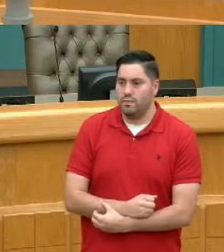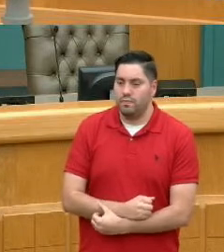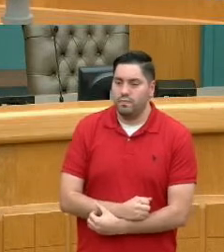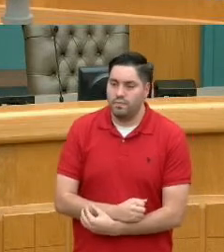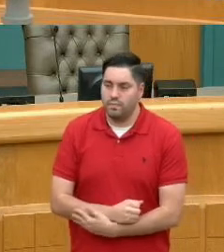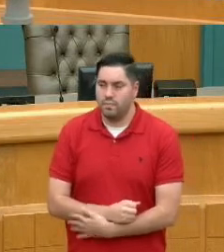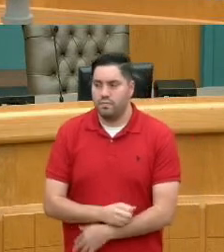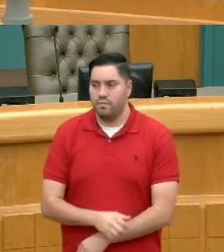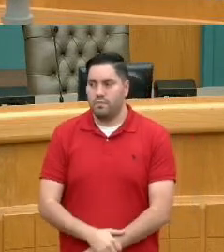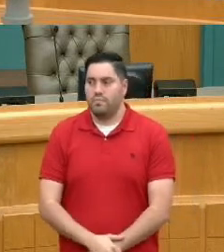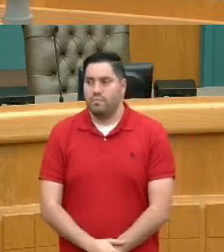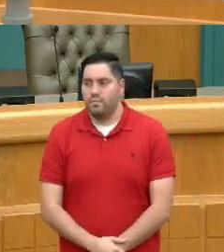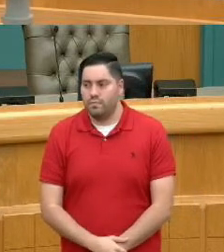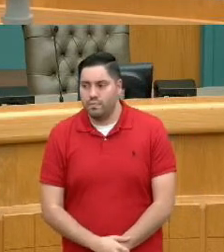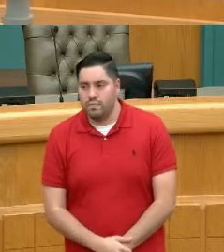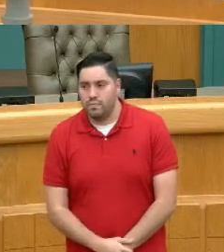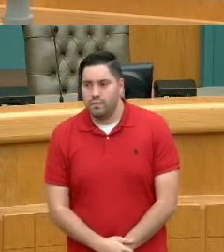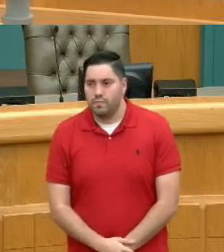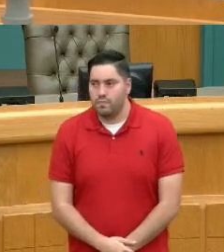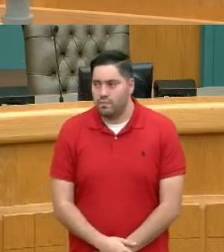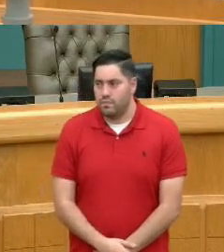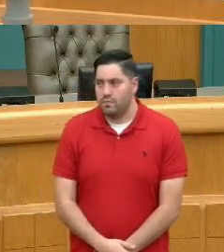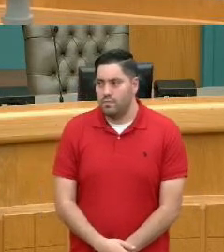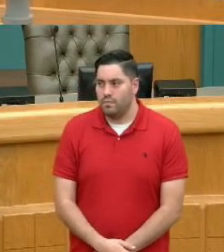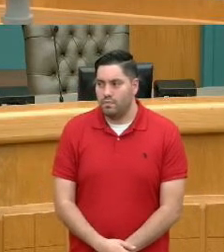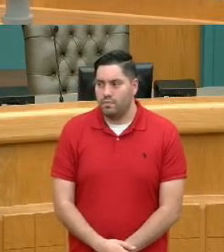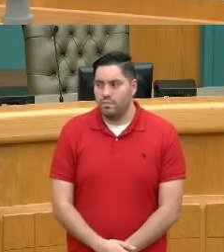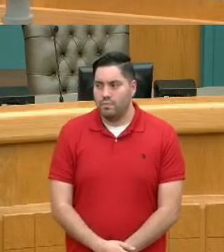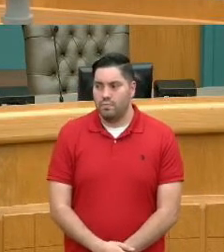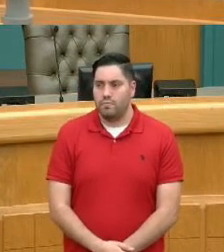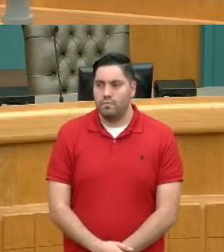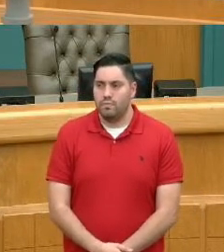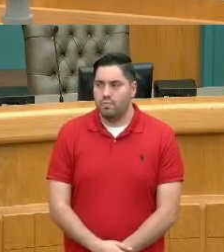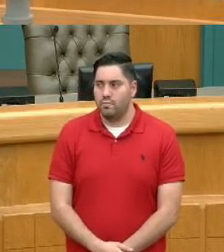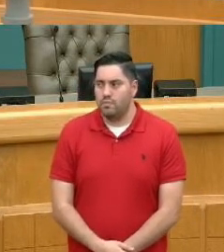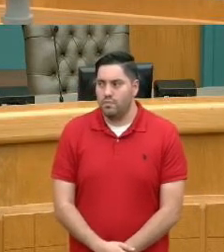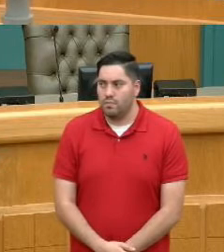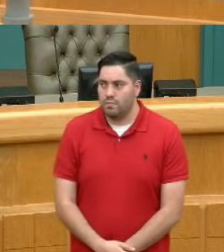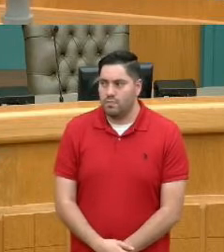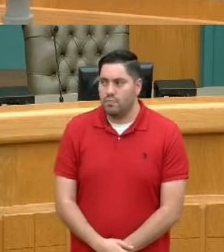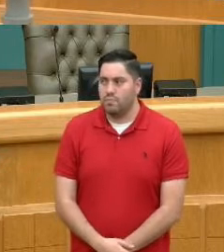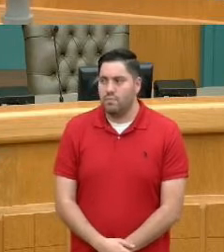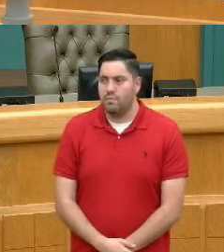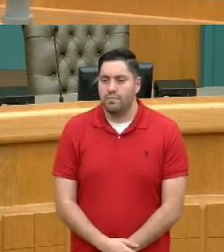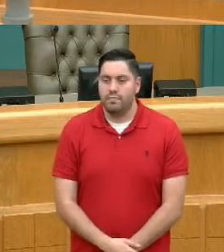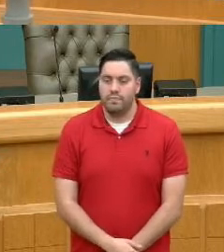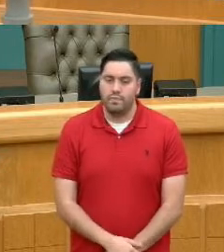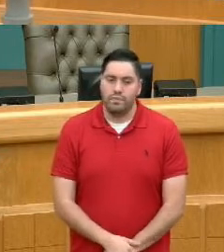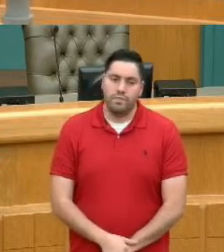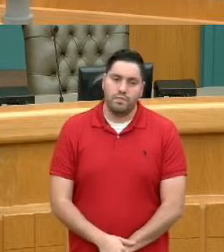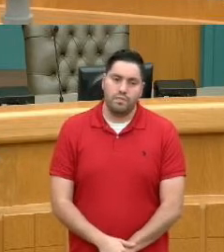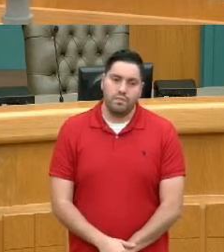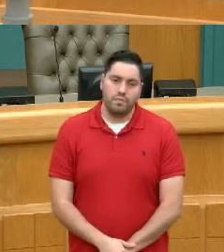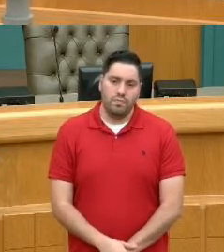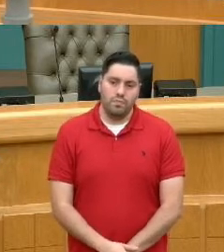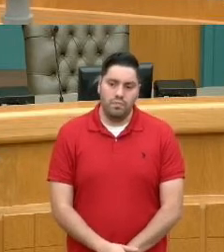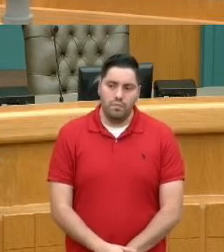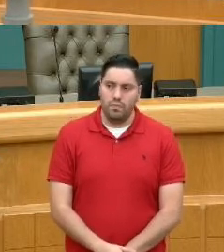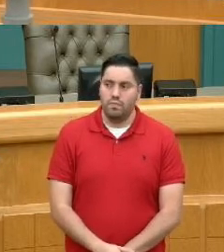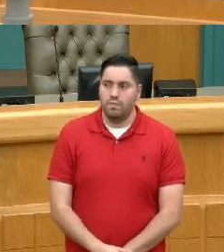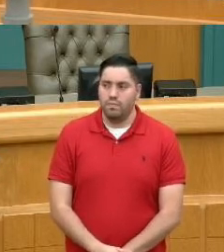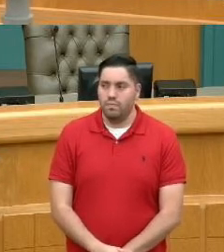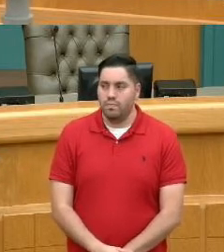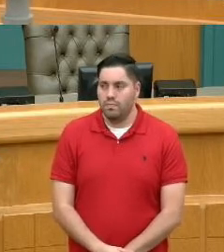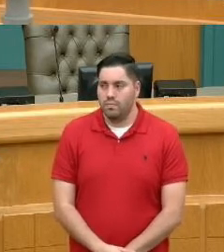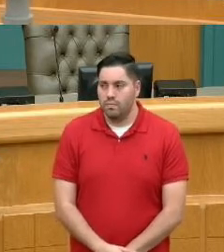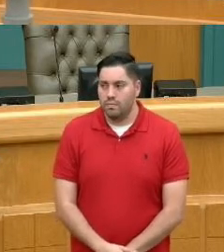mayo. 4 oficiales de policía y 7 oficiales del centro de detención de la ciudad habían sido puestos bajo cuarentena debido a que la persona detenida en el